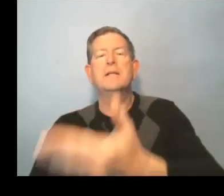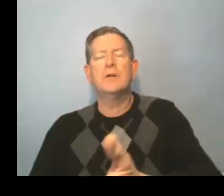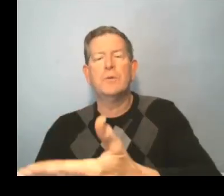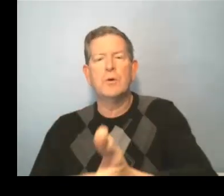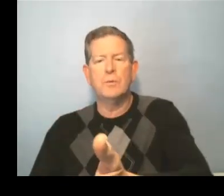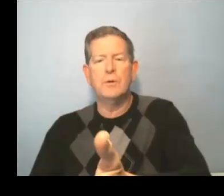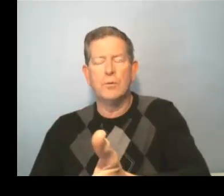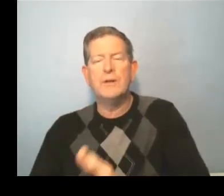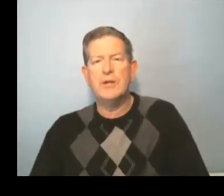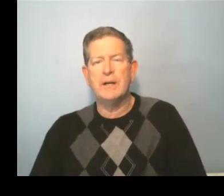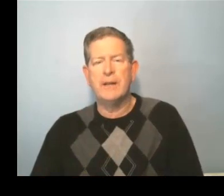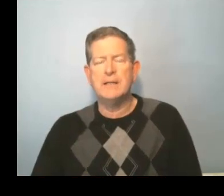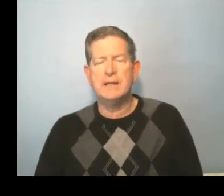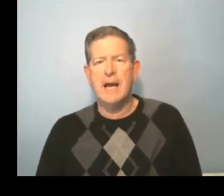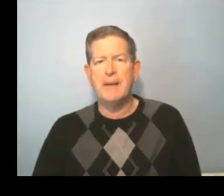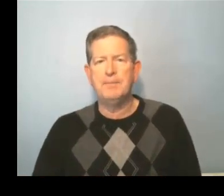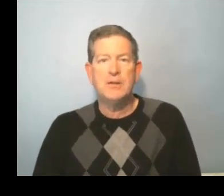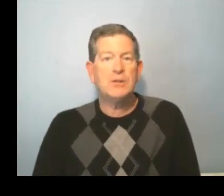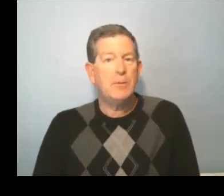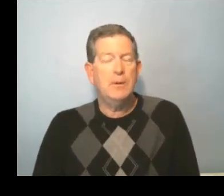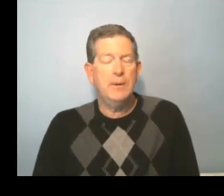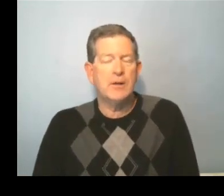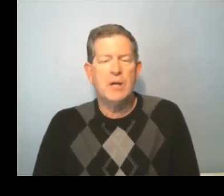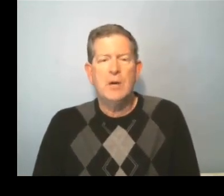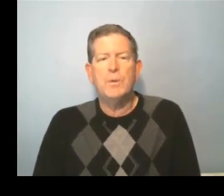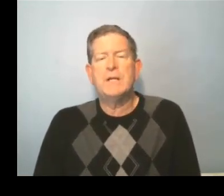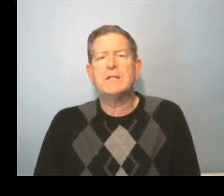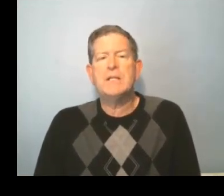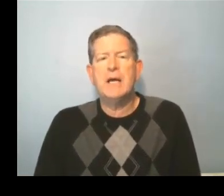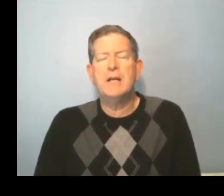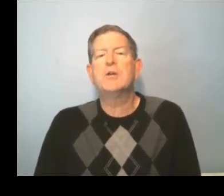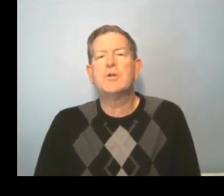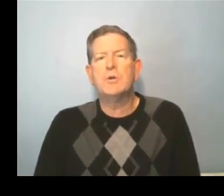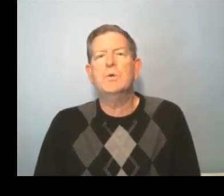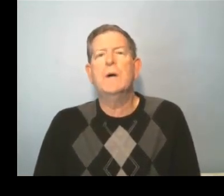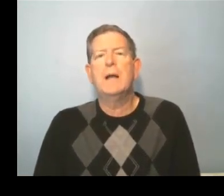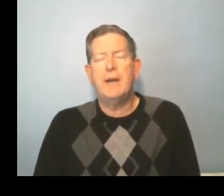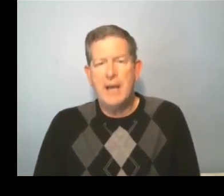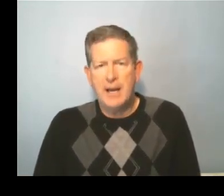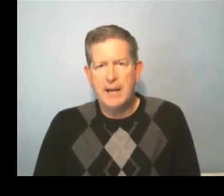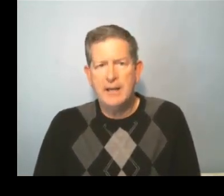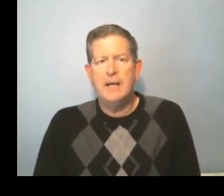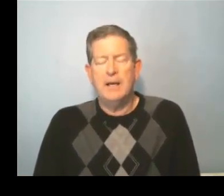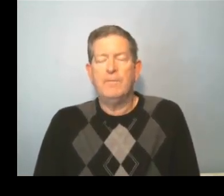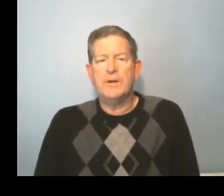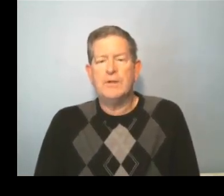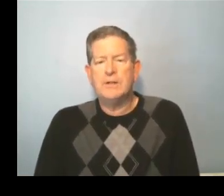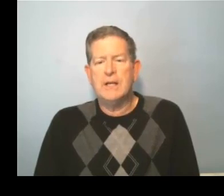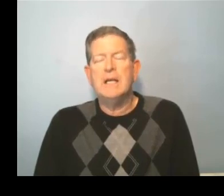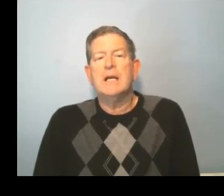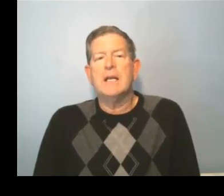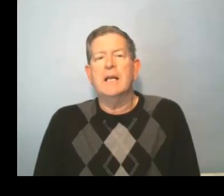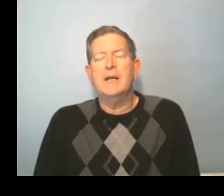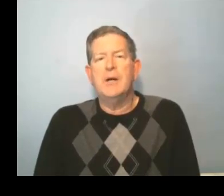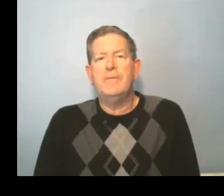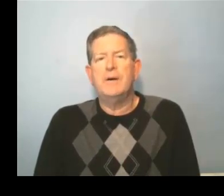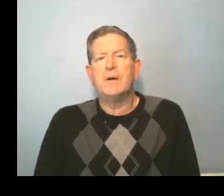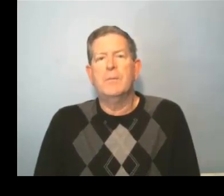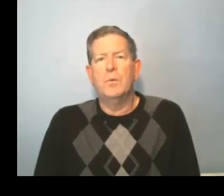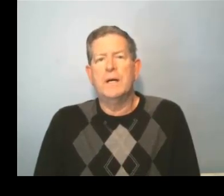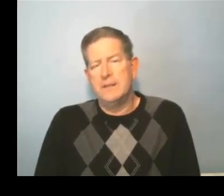remain until you reach that time. Just like we do in English. We say it's 10 to 9. In French, they say, il